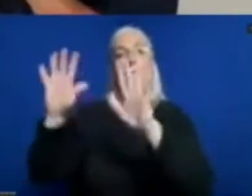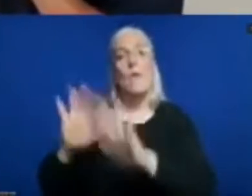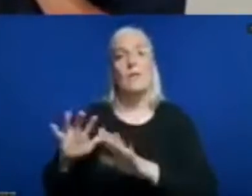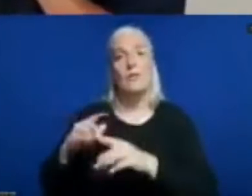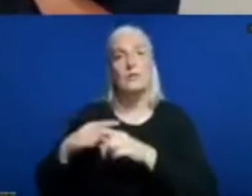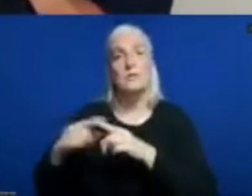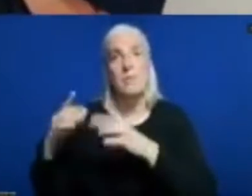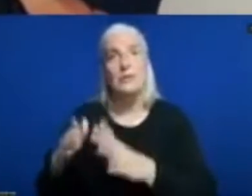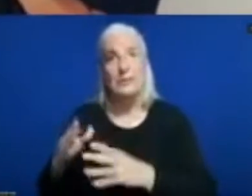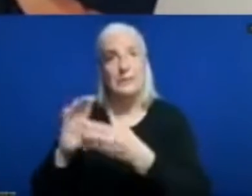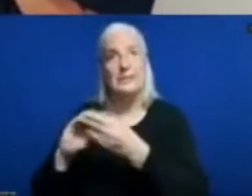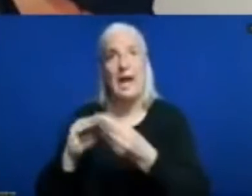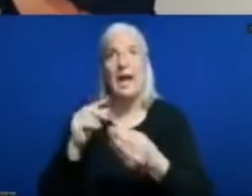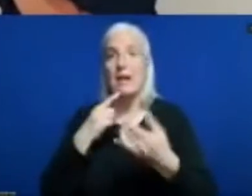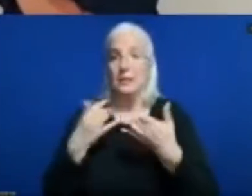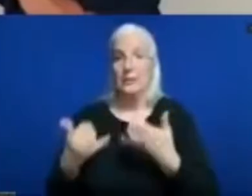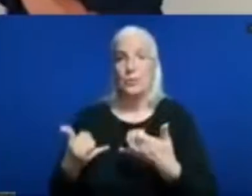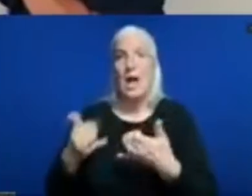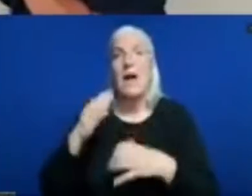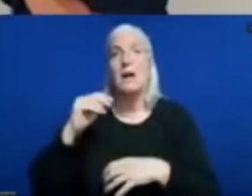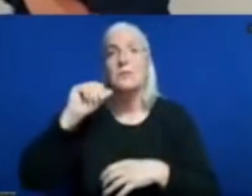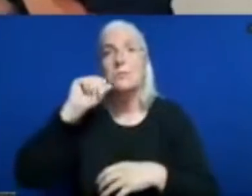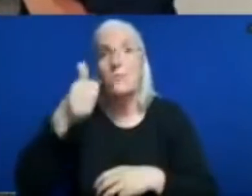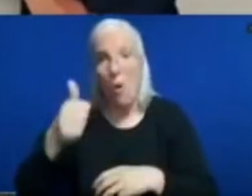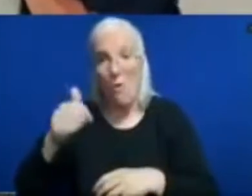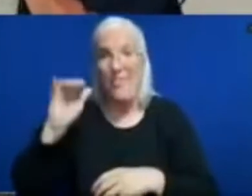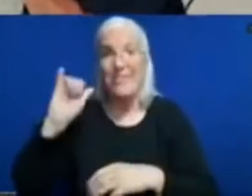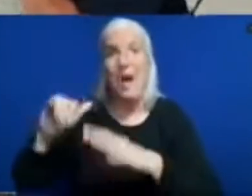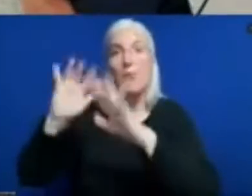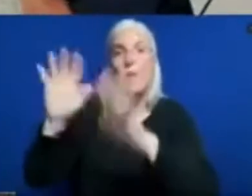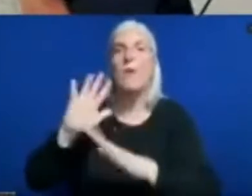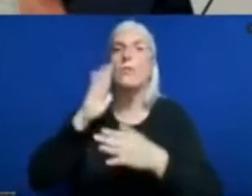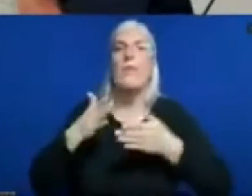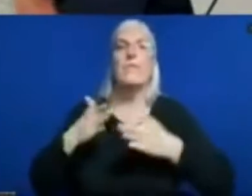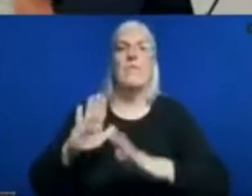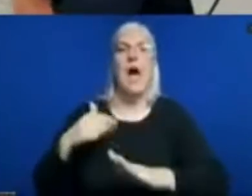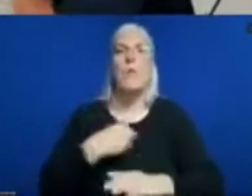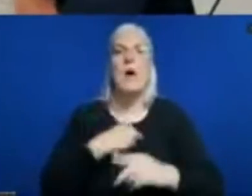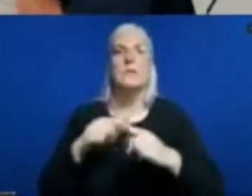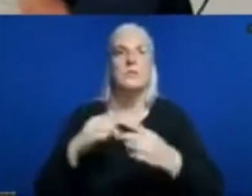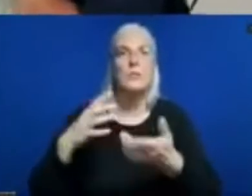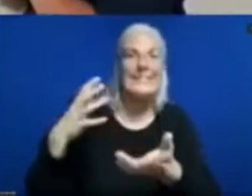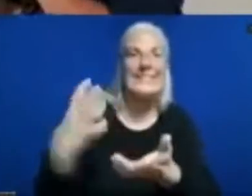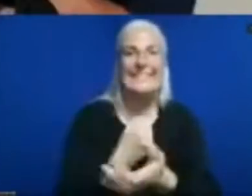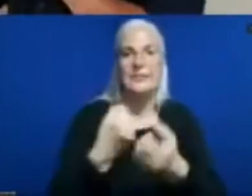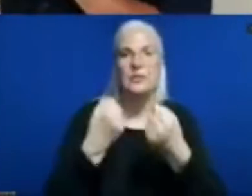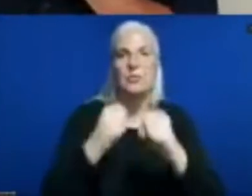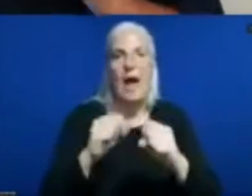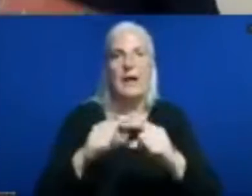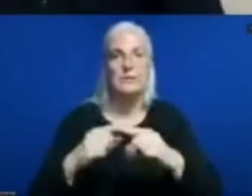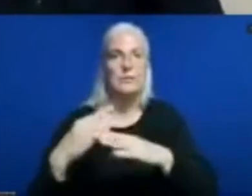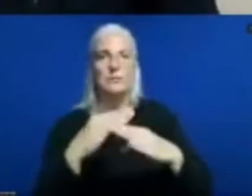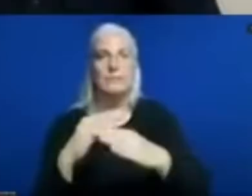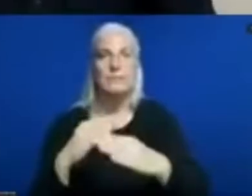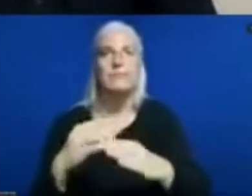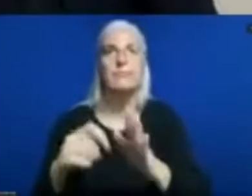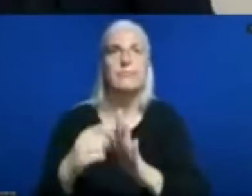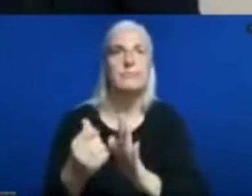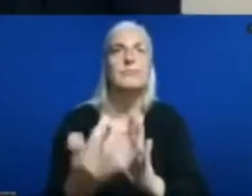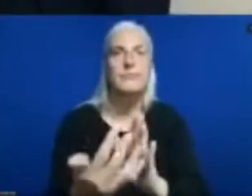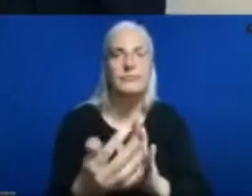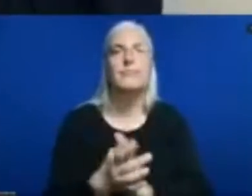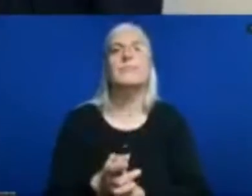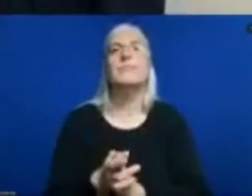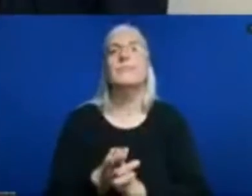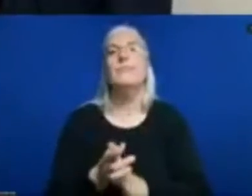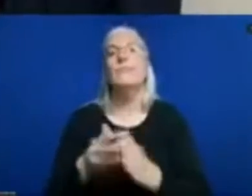take advantage of that opportunity so we don't lose what we've gained there. Moving over to the Janesville branch. So the Janesville branch has been one that we've